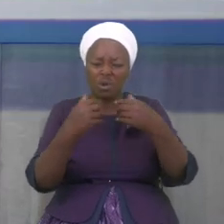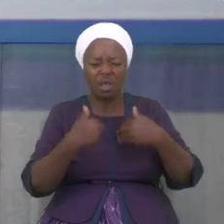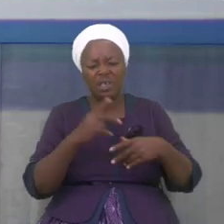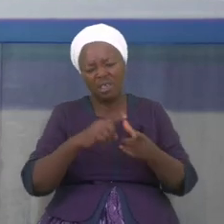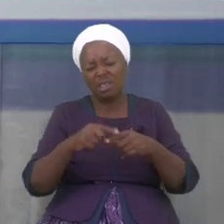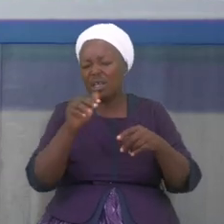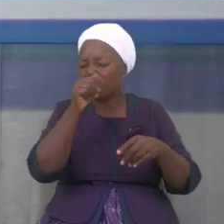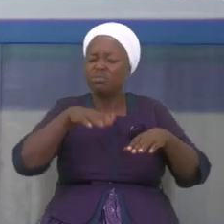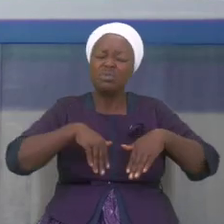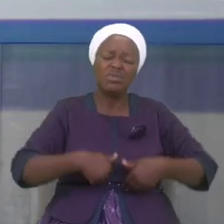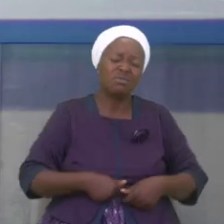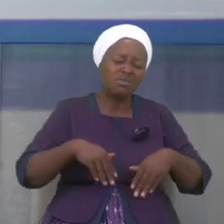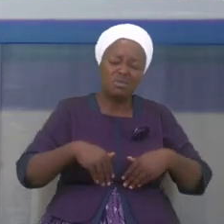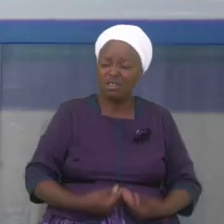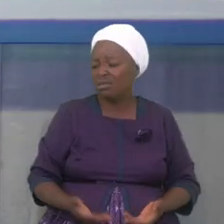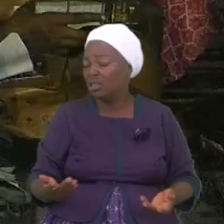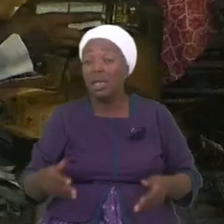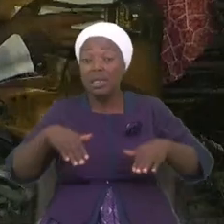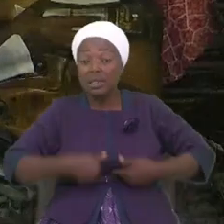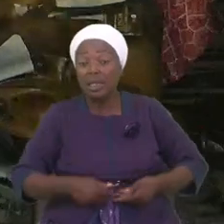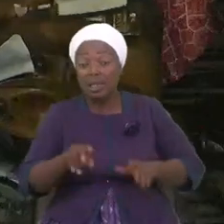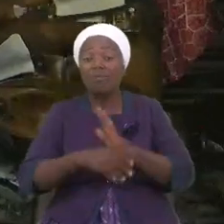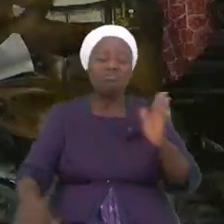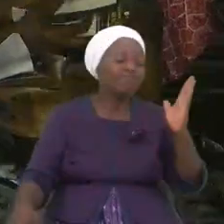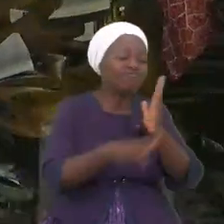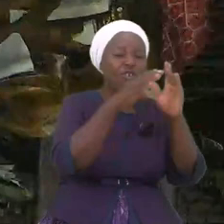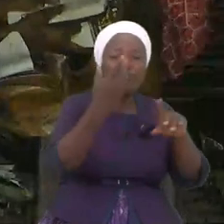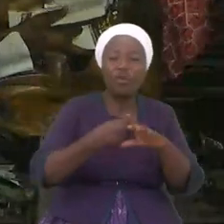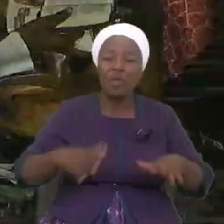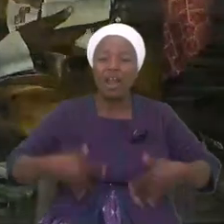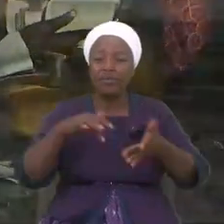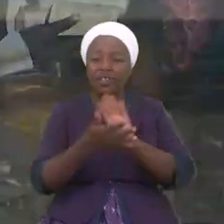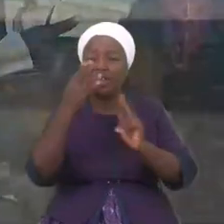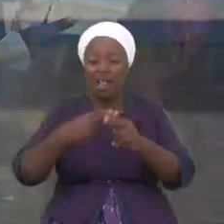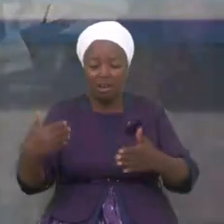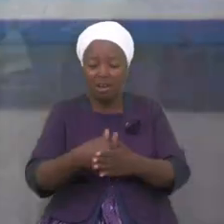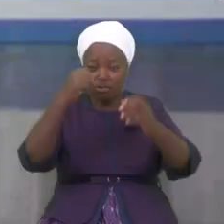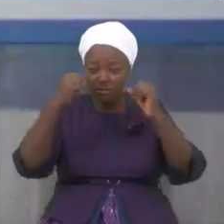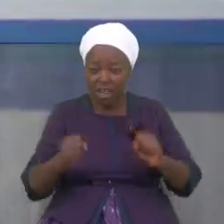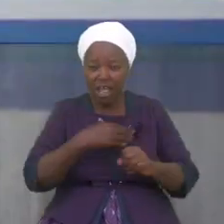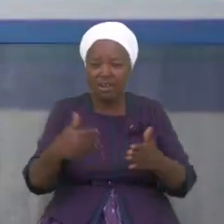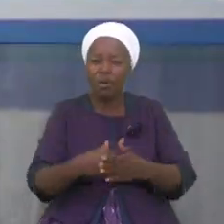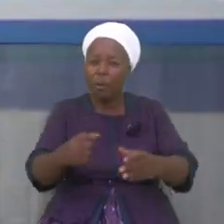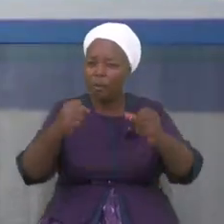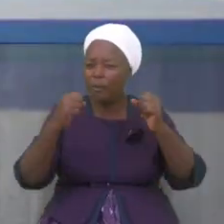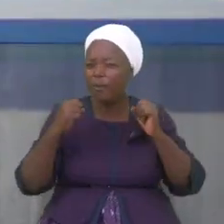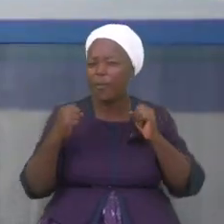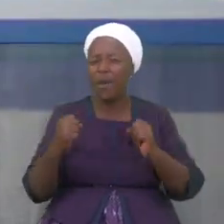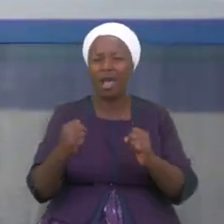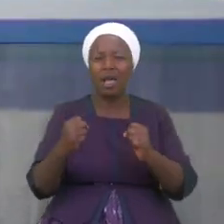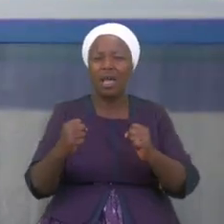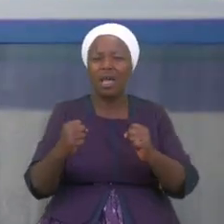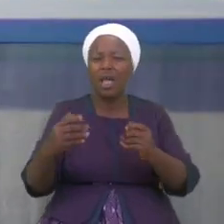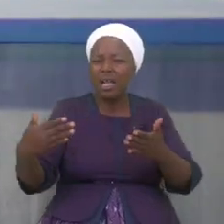tired. Tiredness will get out of your life. New strength, a new power,